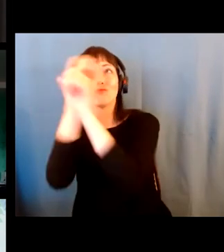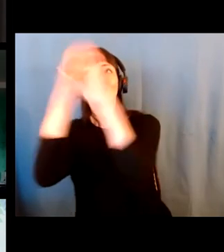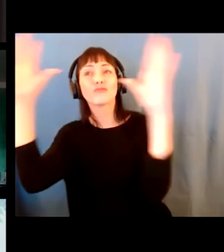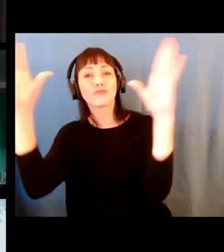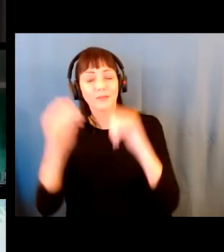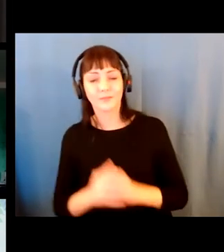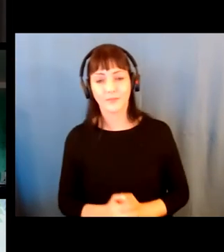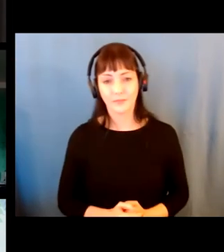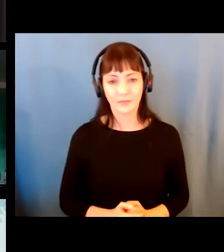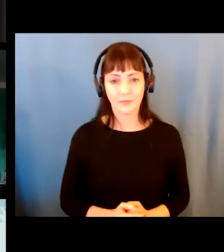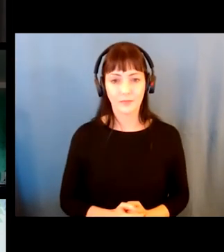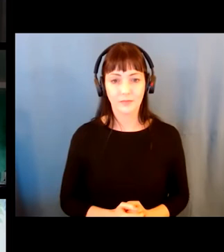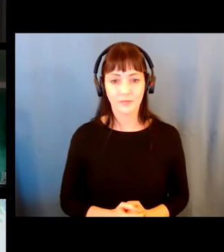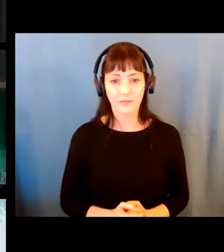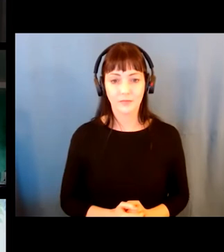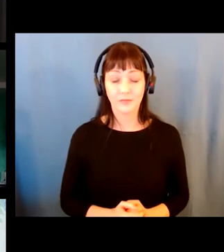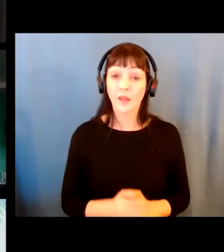invisible disabilities that don't